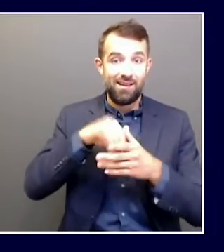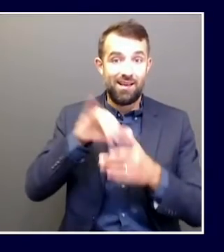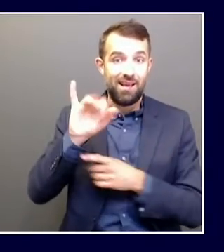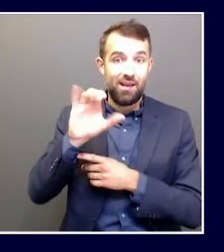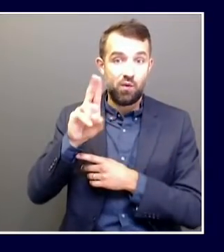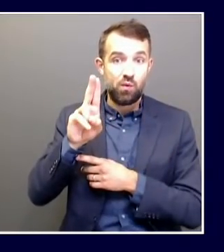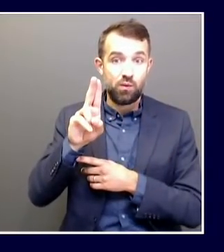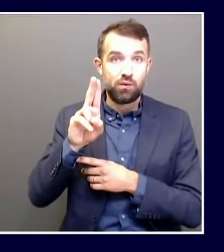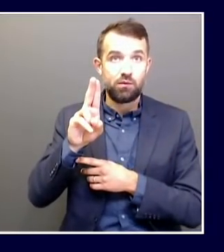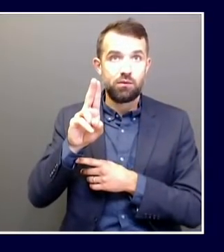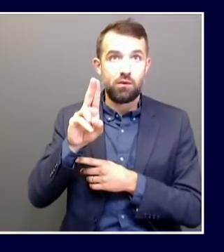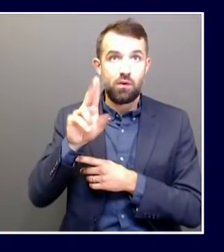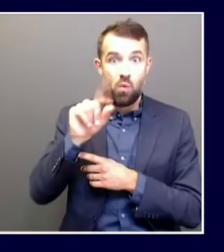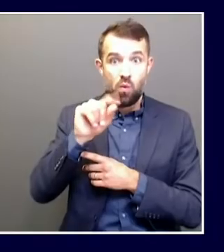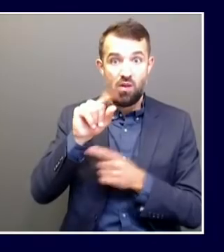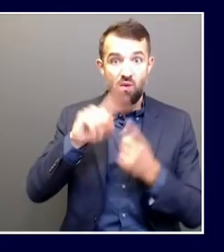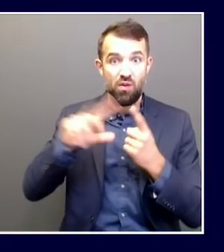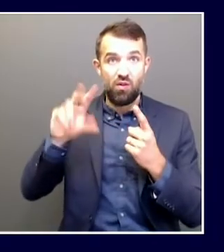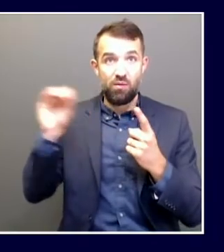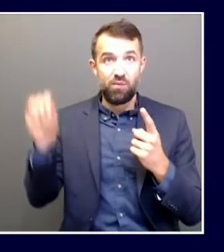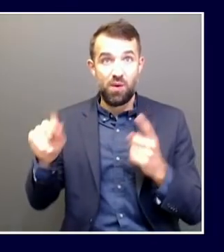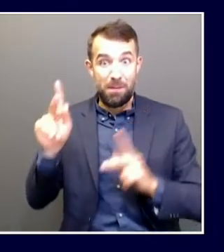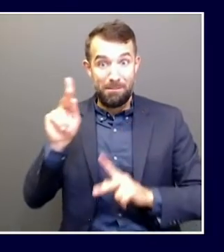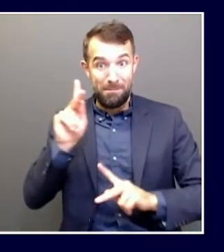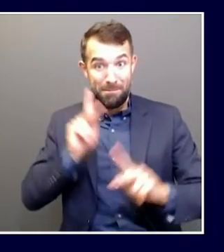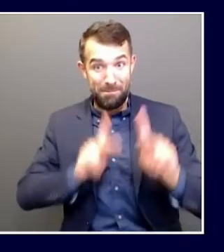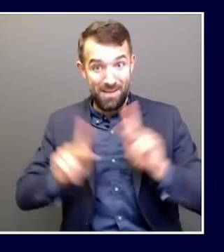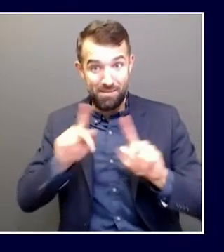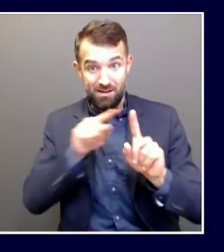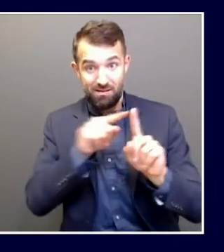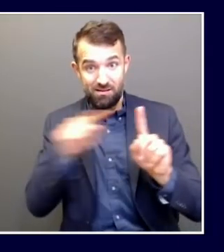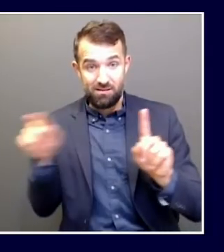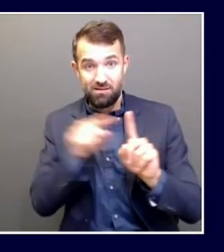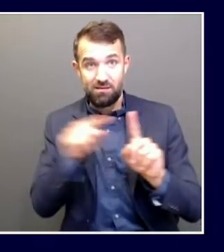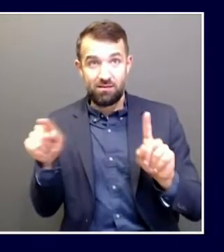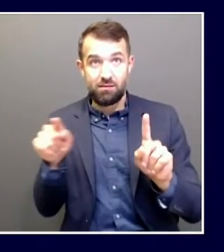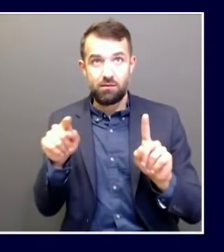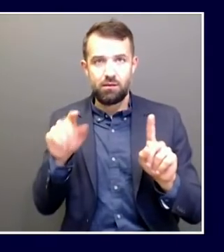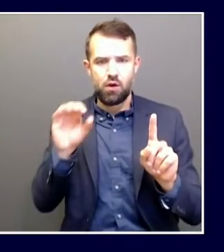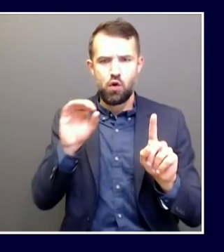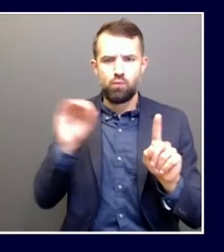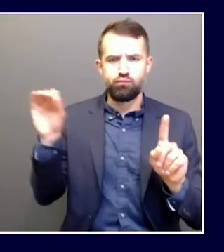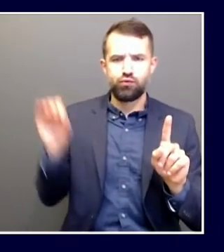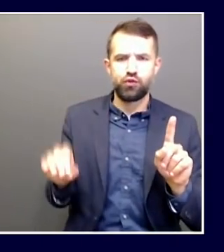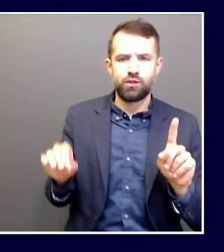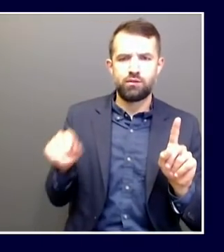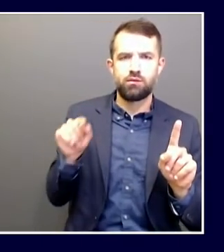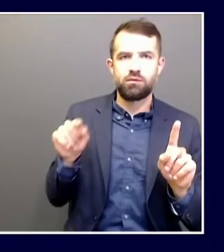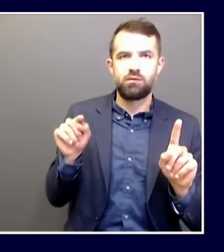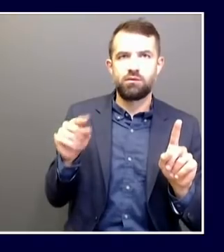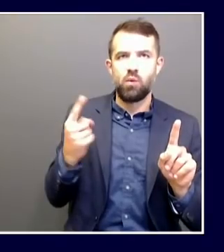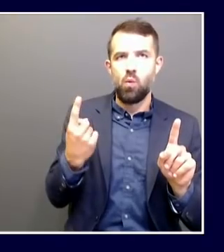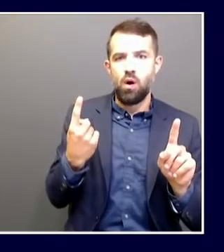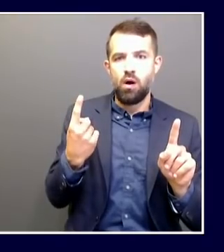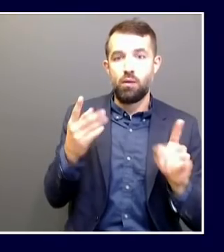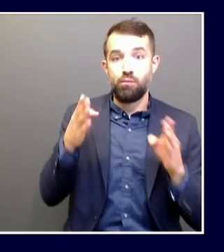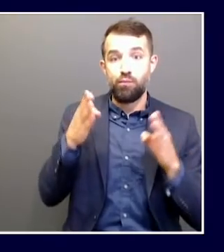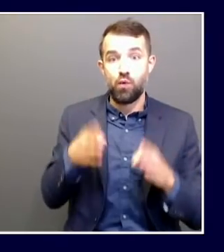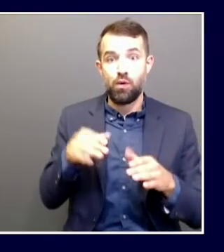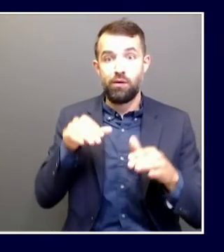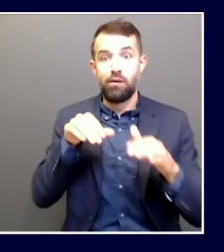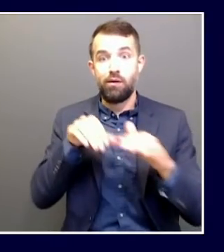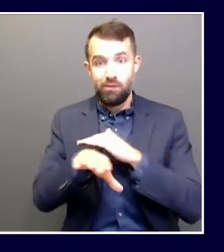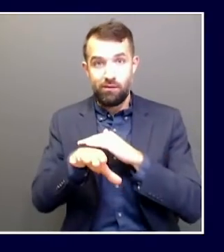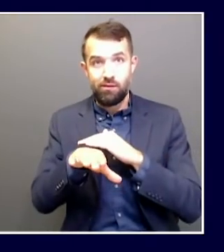of vaccinated versus unvaccinated can translate into big shifts from day to day on a percentage term. Just